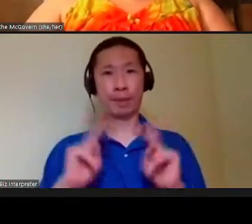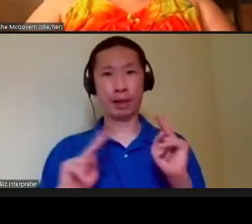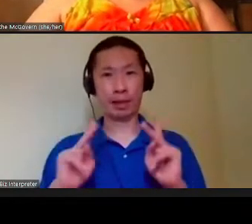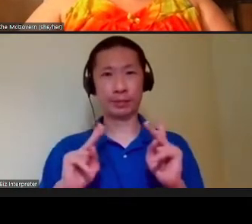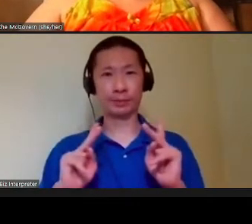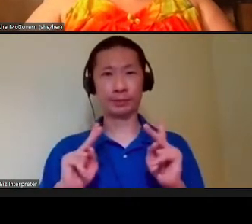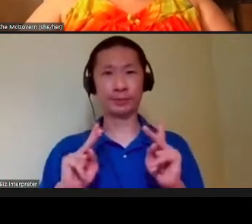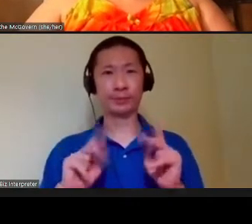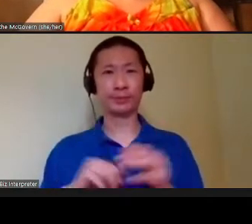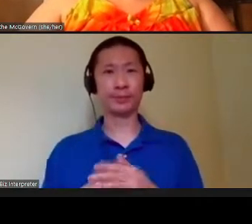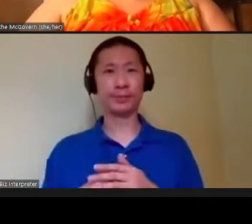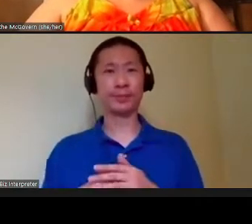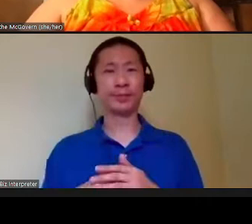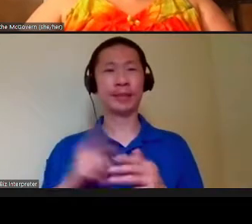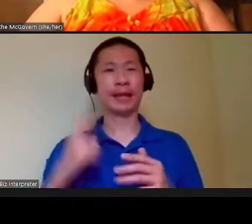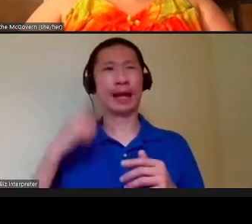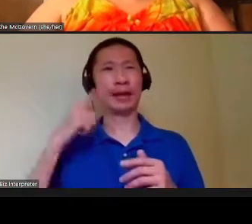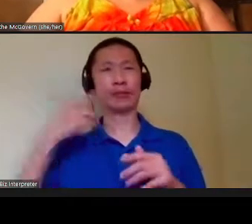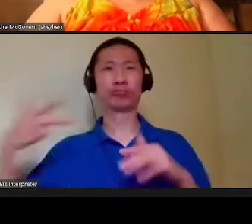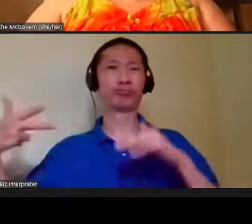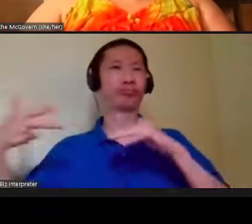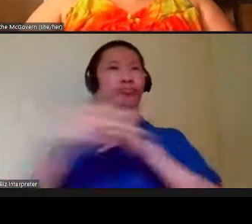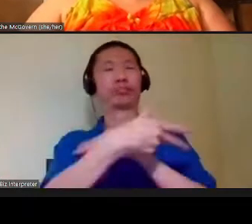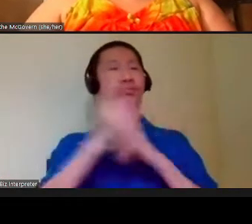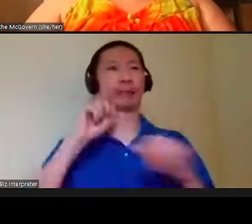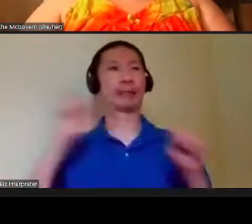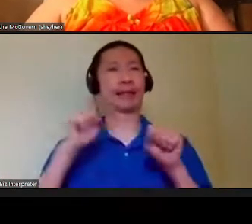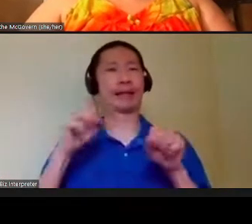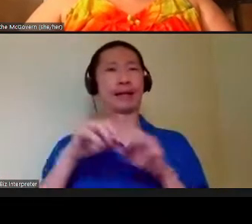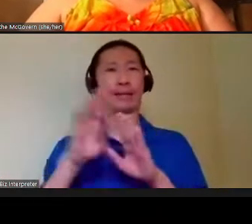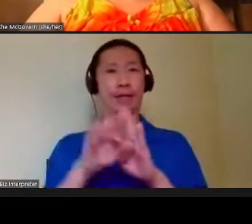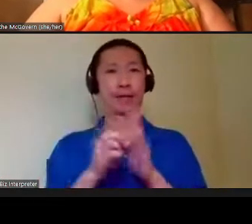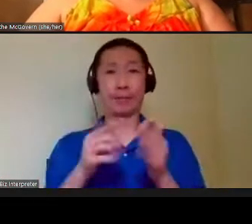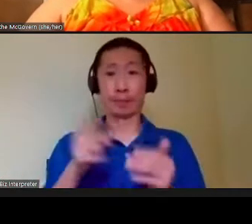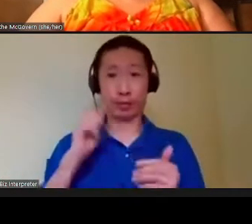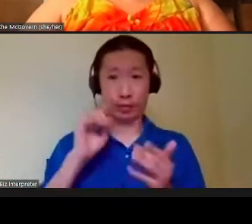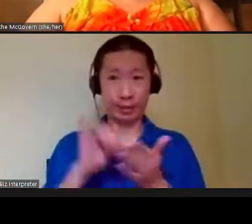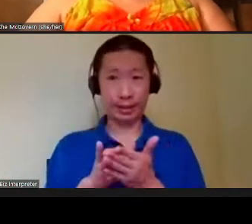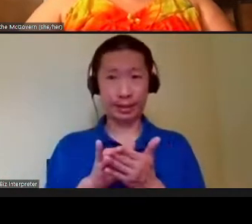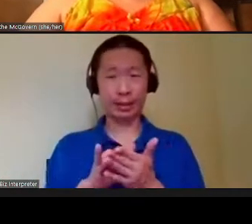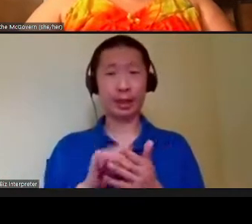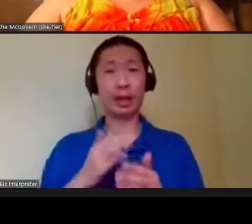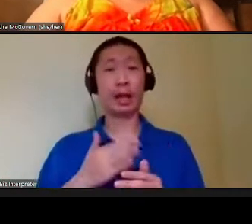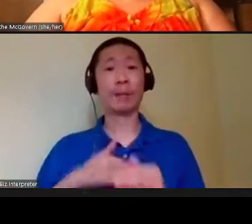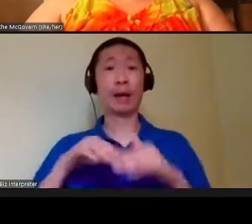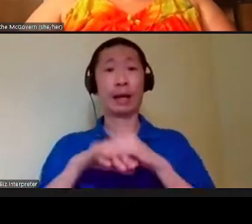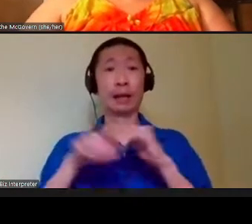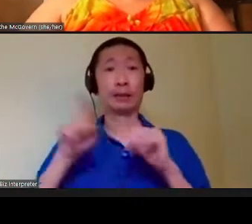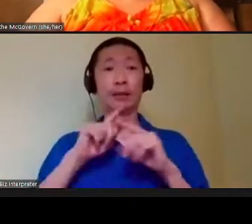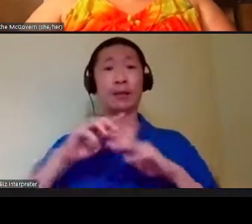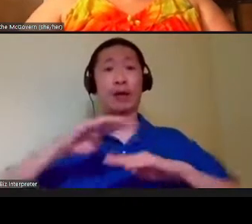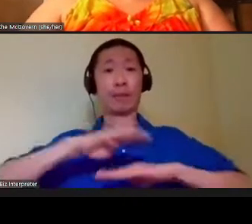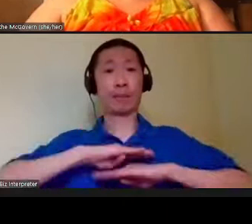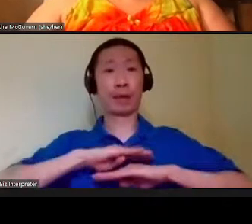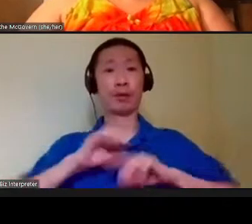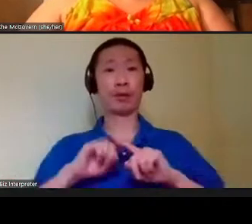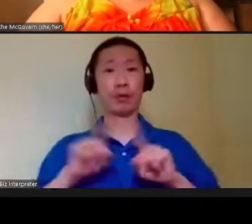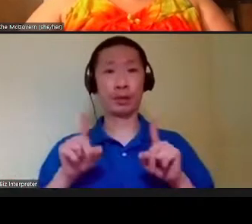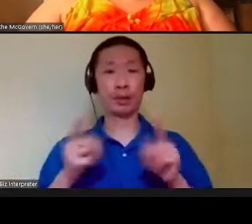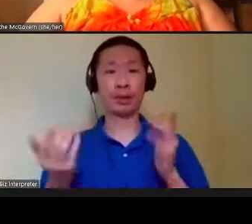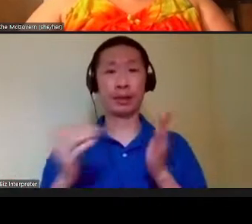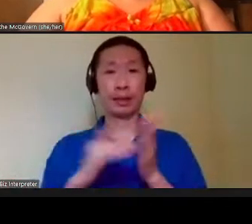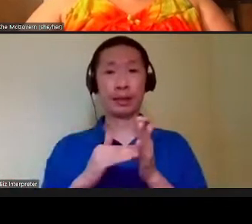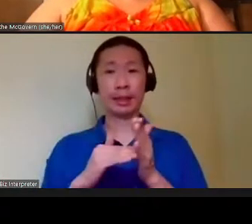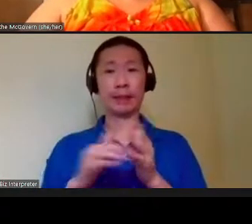There's a loud car going by in the background. I'm sure you heard that. My access needs are met, though, again, in